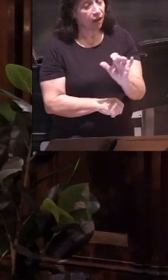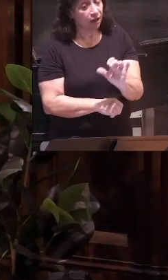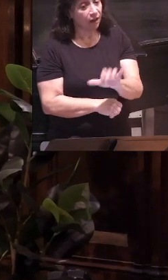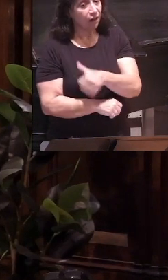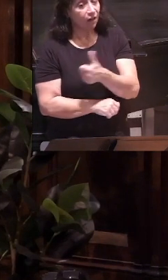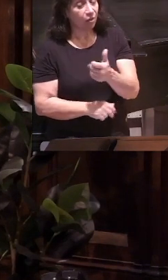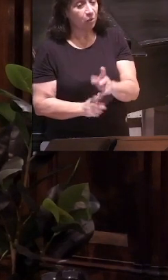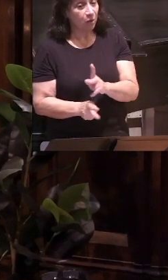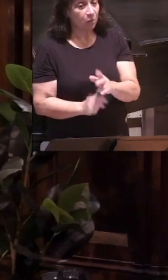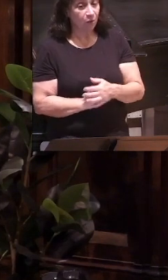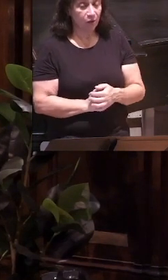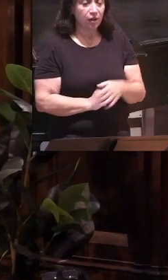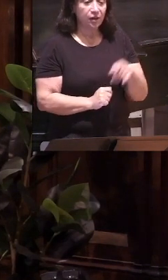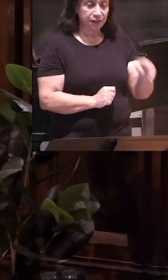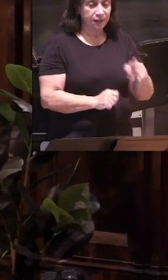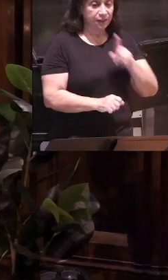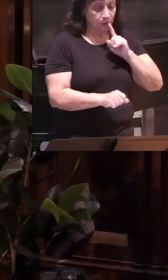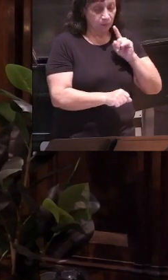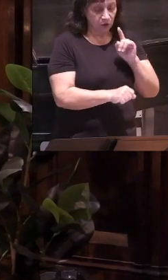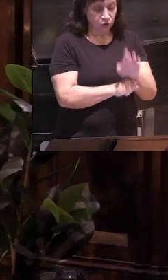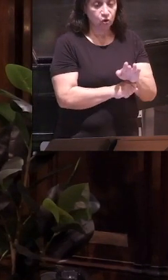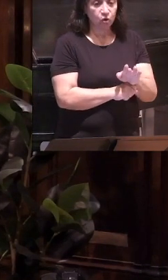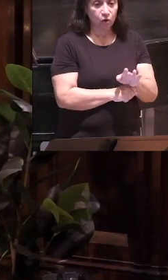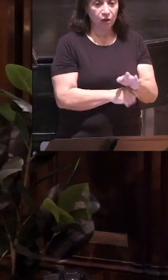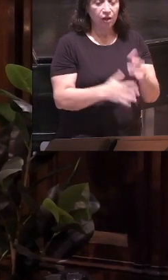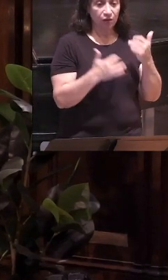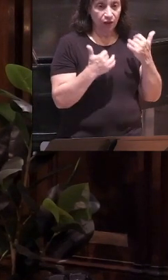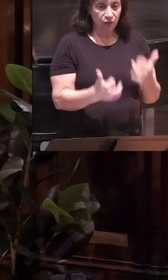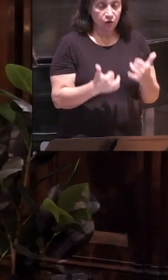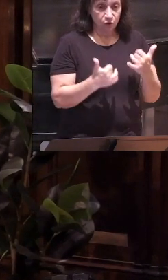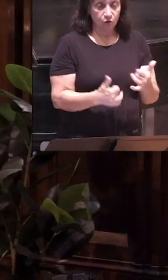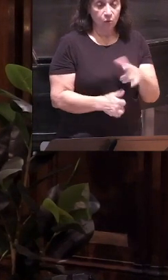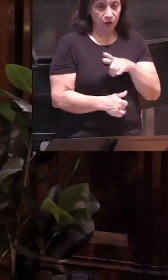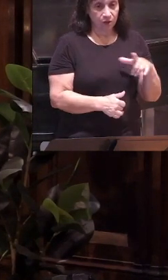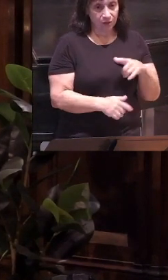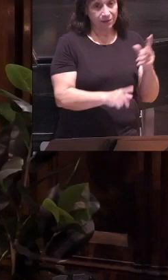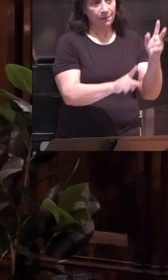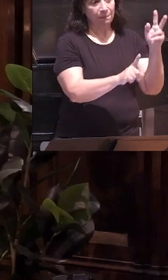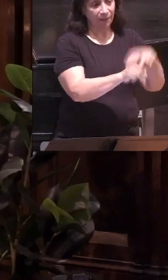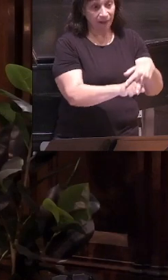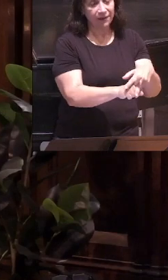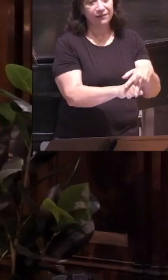do, to make sure that her legislation gets implemented.